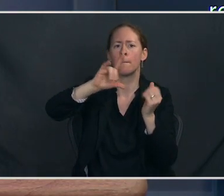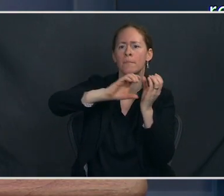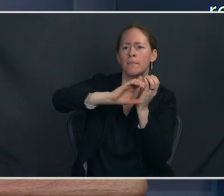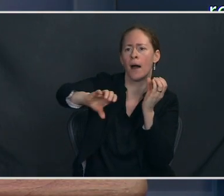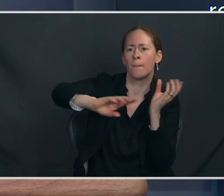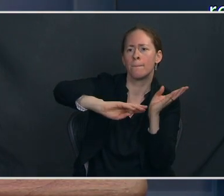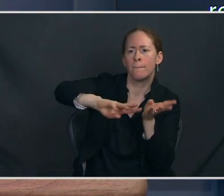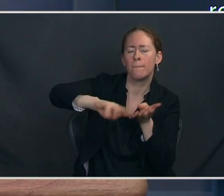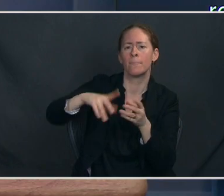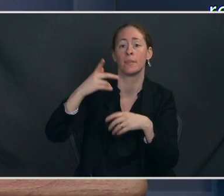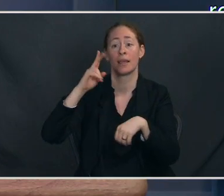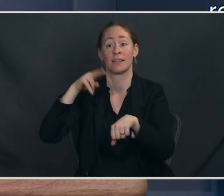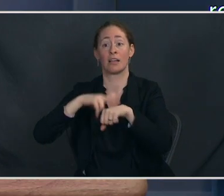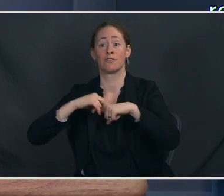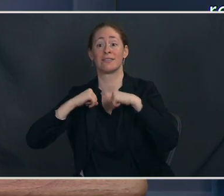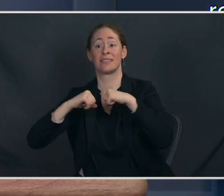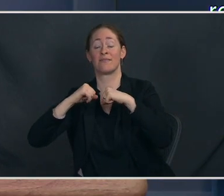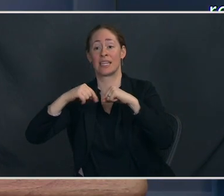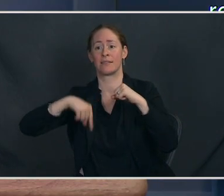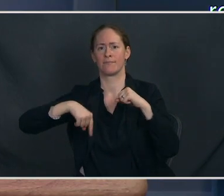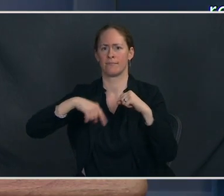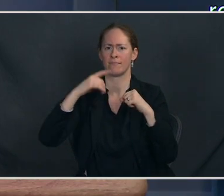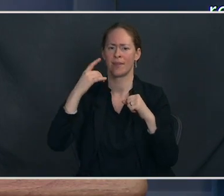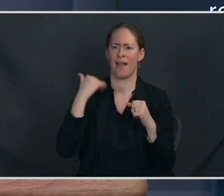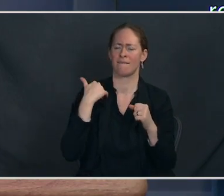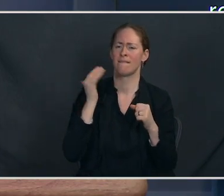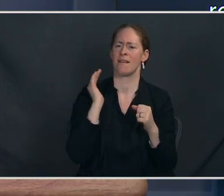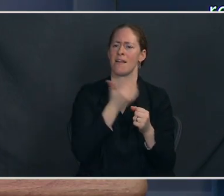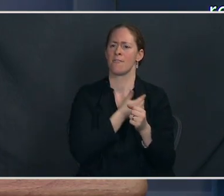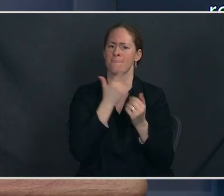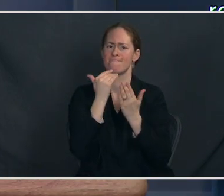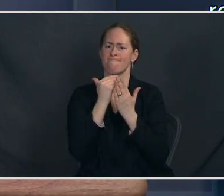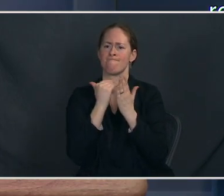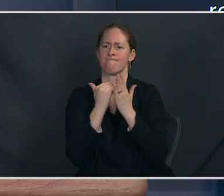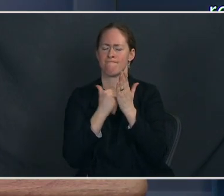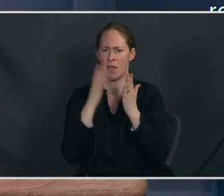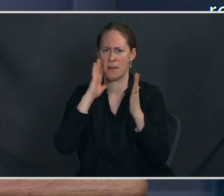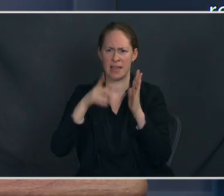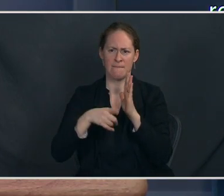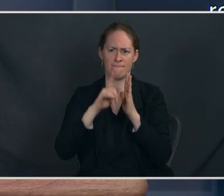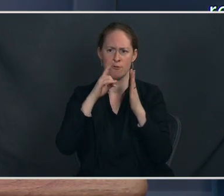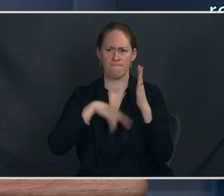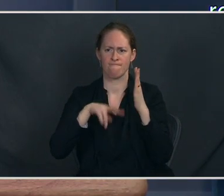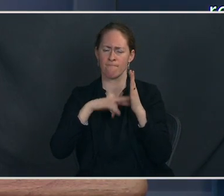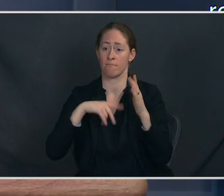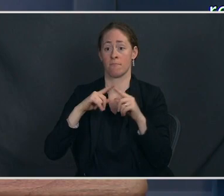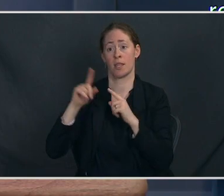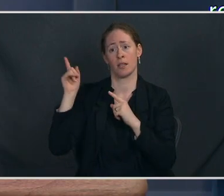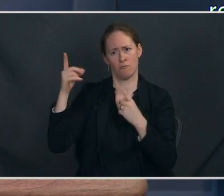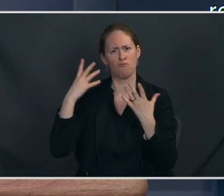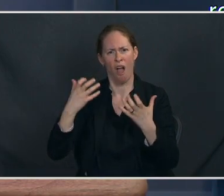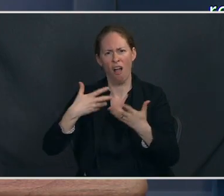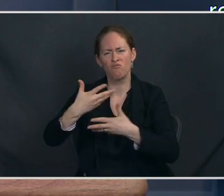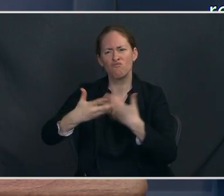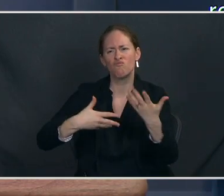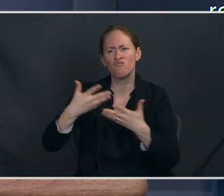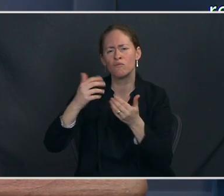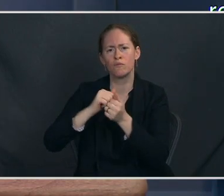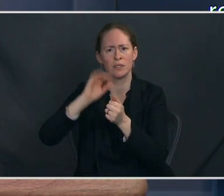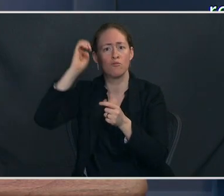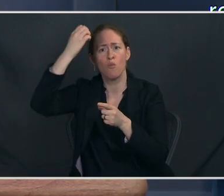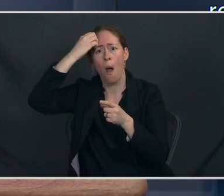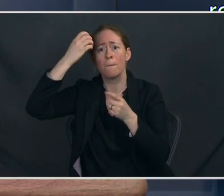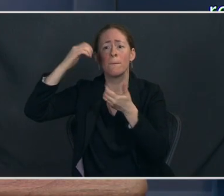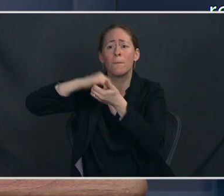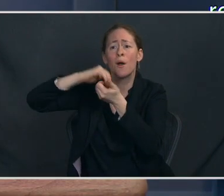Authorization Act, and we will be reviewing those measures. And so he looks forward to continuing to consult with our European partners on this issue, and if there's more